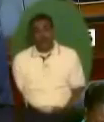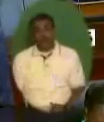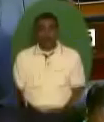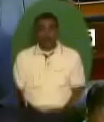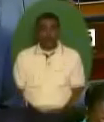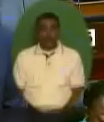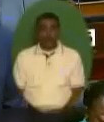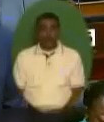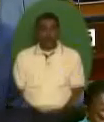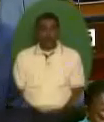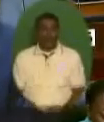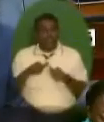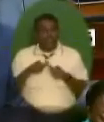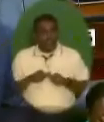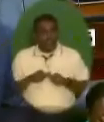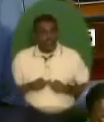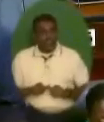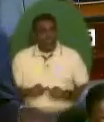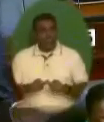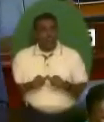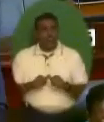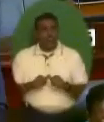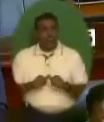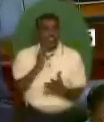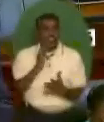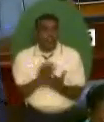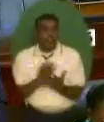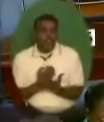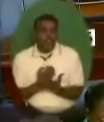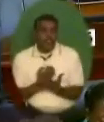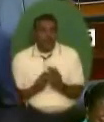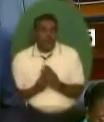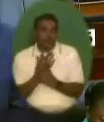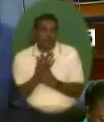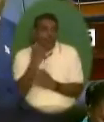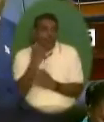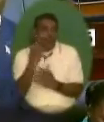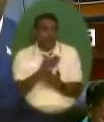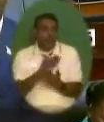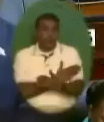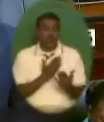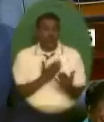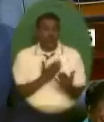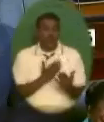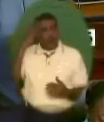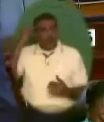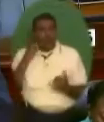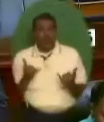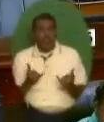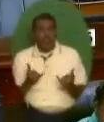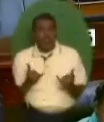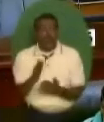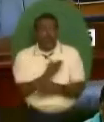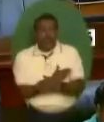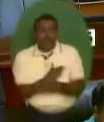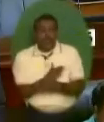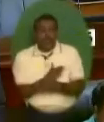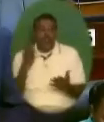All of this is continuing to have a crippling effect on the economy. And they want to know why the economy has